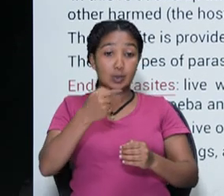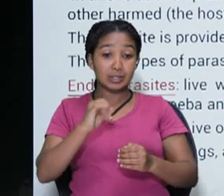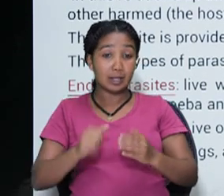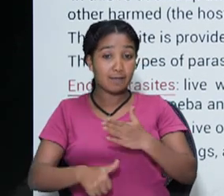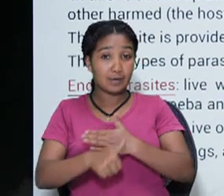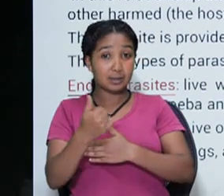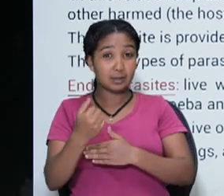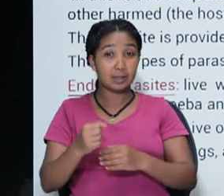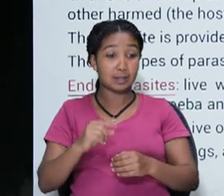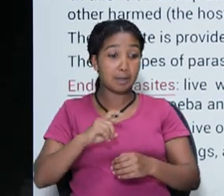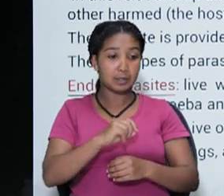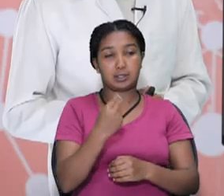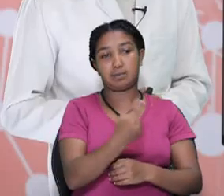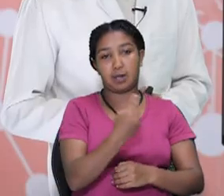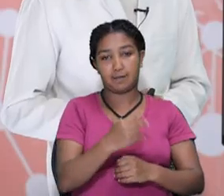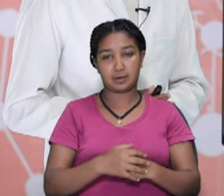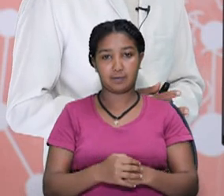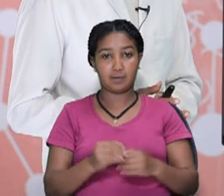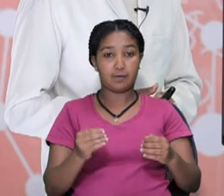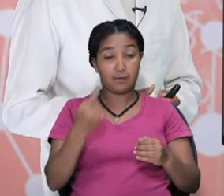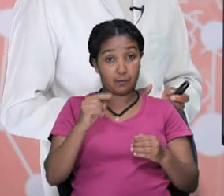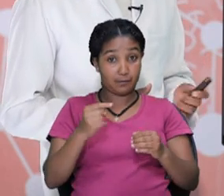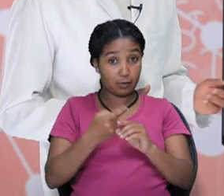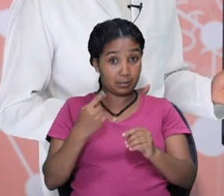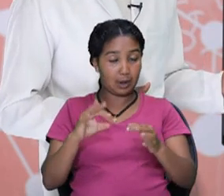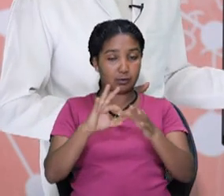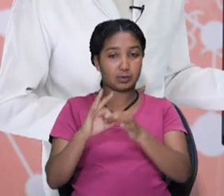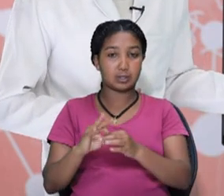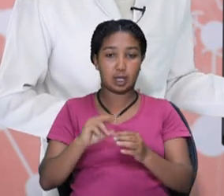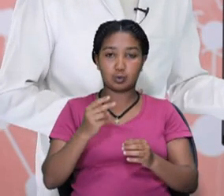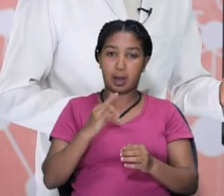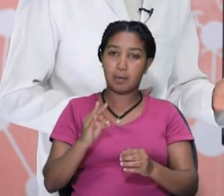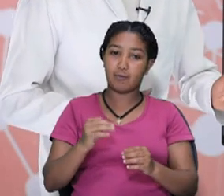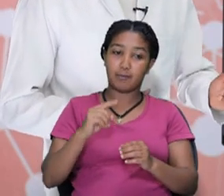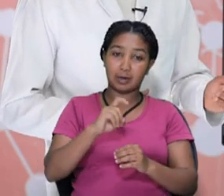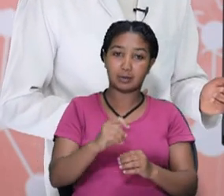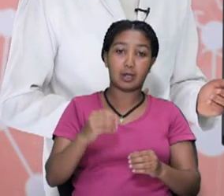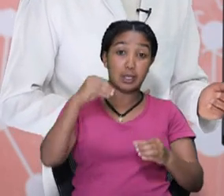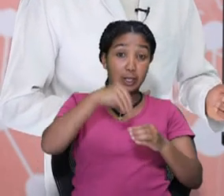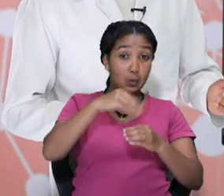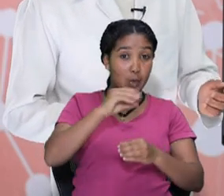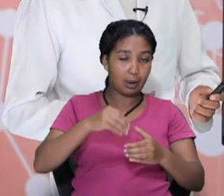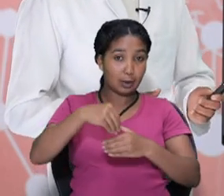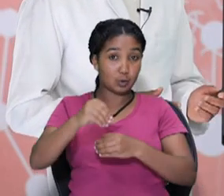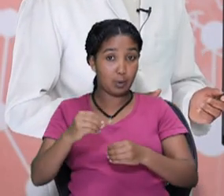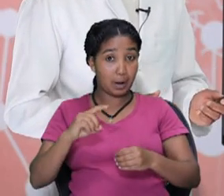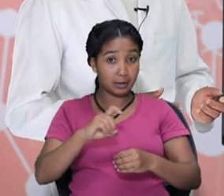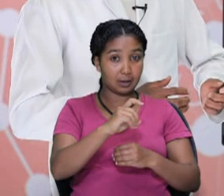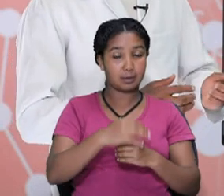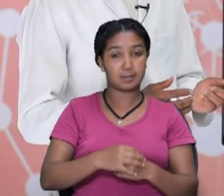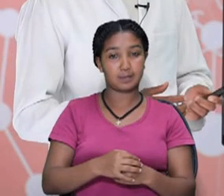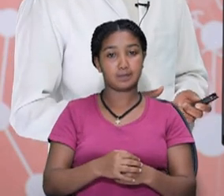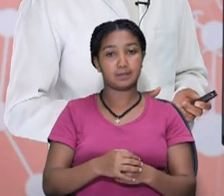is affected, whereas the parasites benefited from the association. There are two types of parasites, endoparasite and